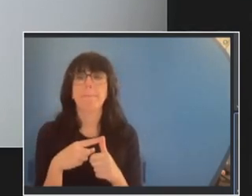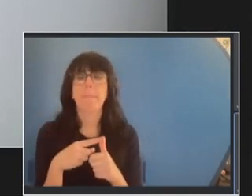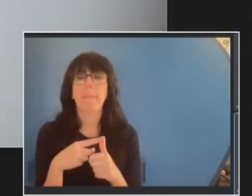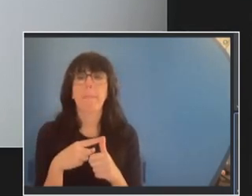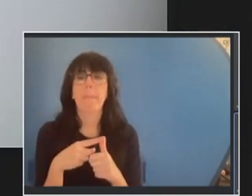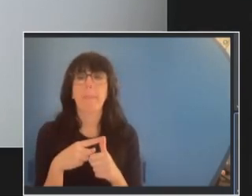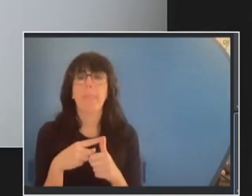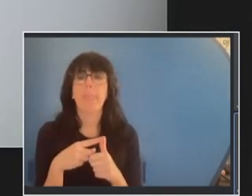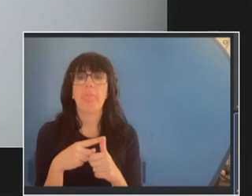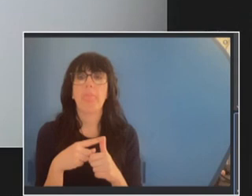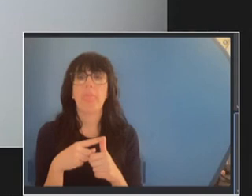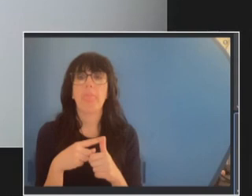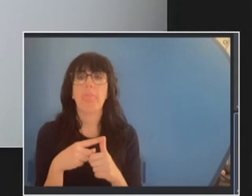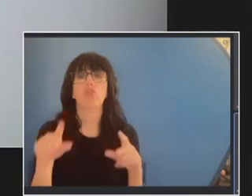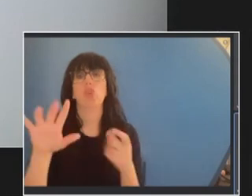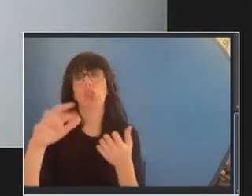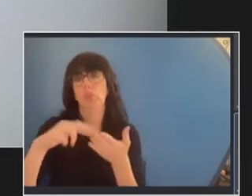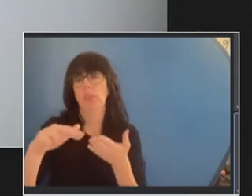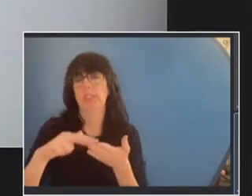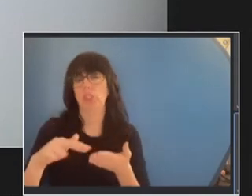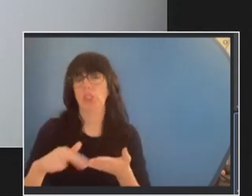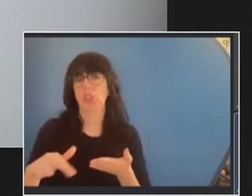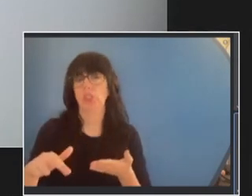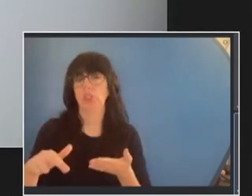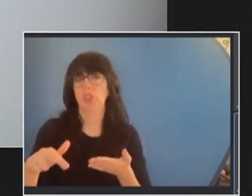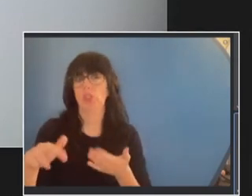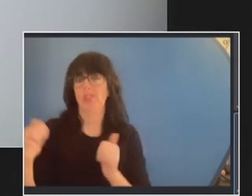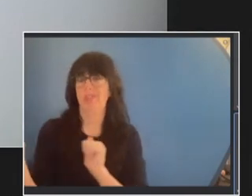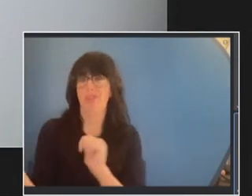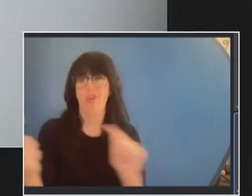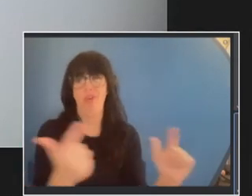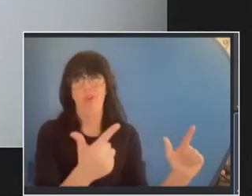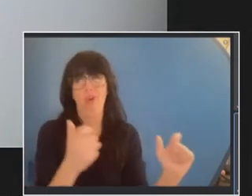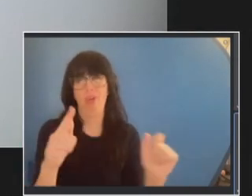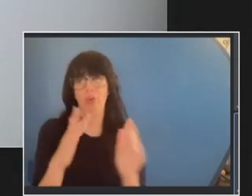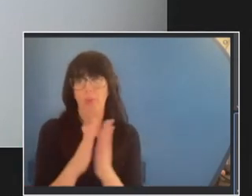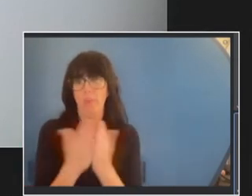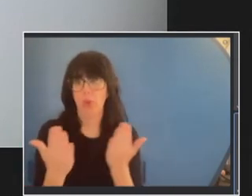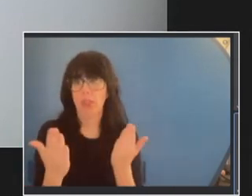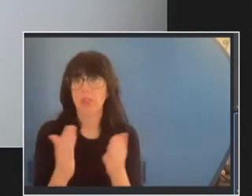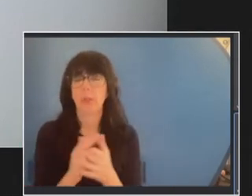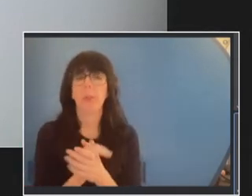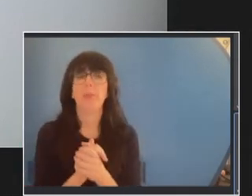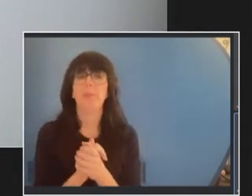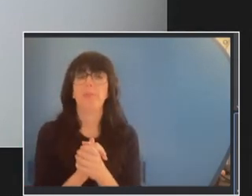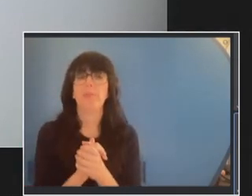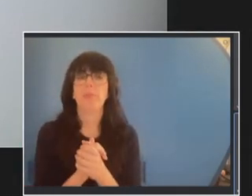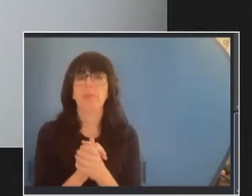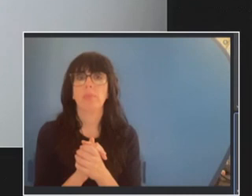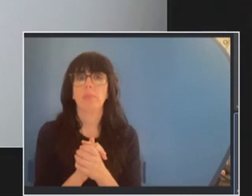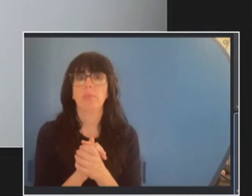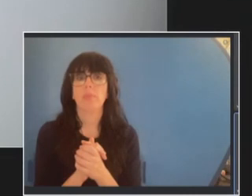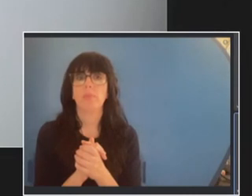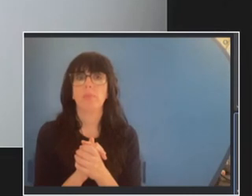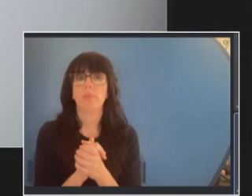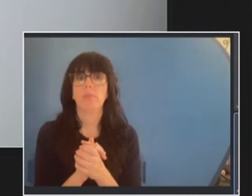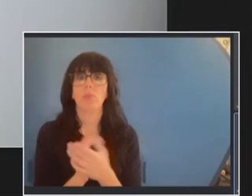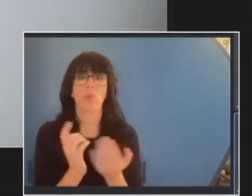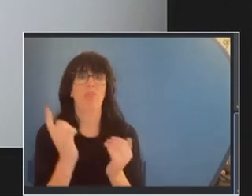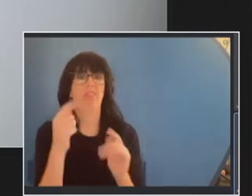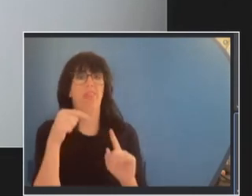during your research in all of your books, or you know, the one particularly about Mr. Rustin,